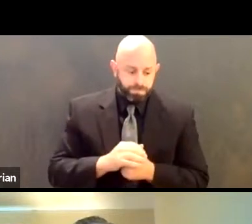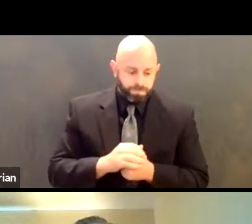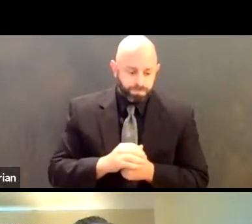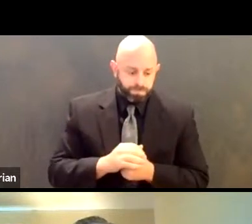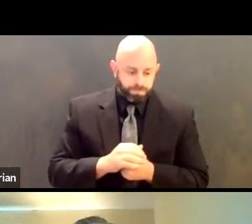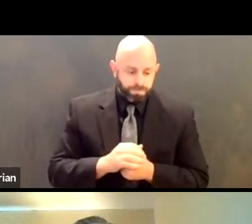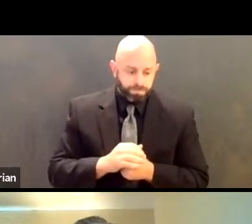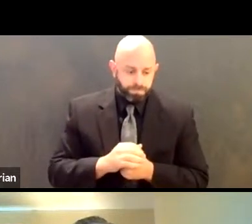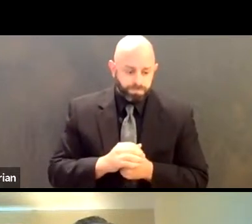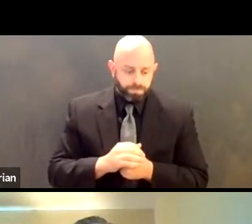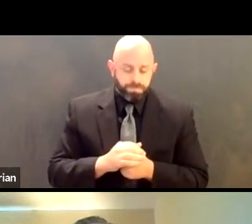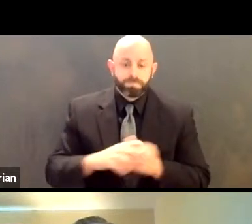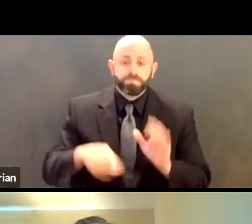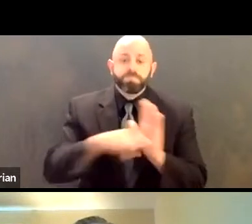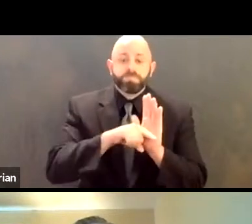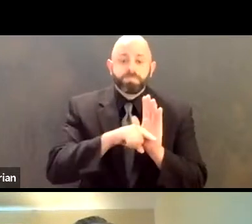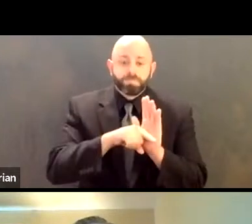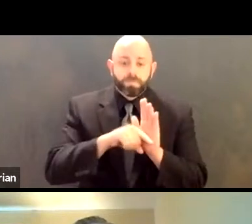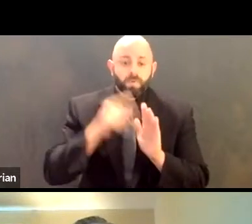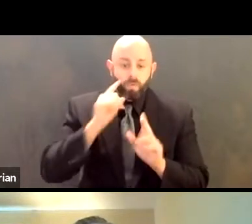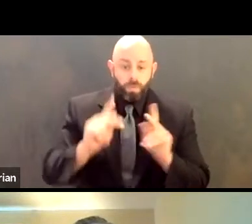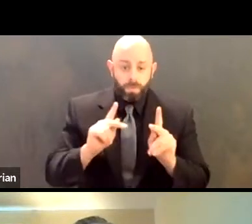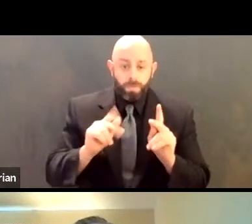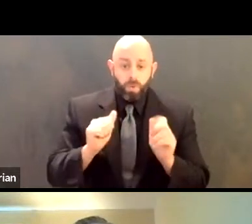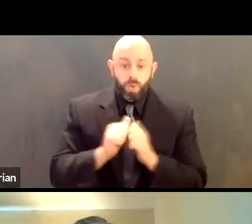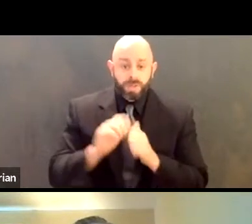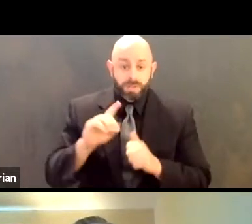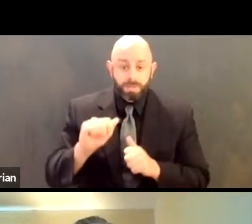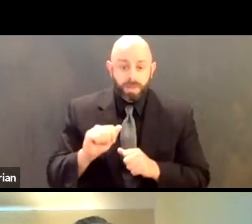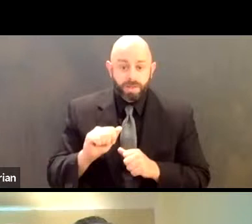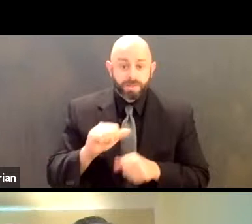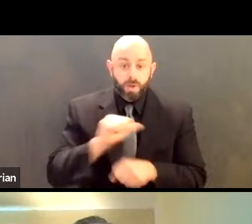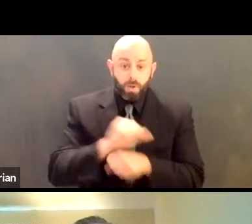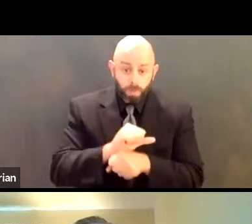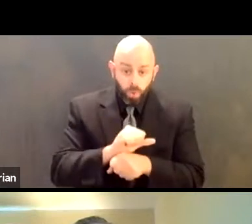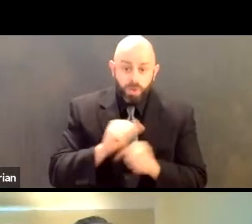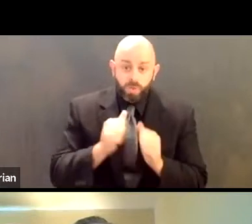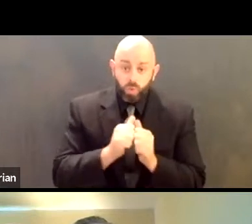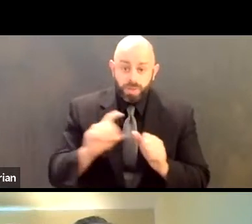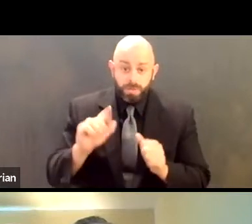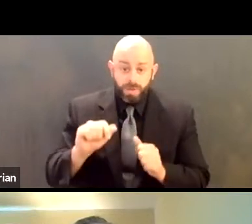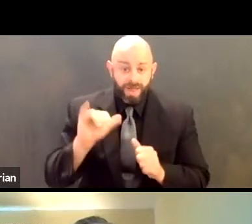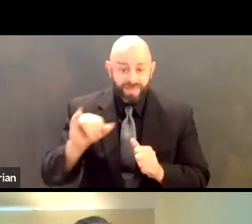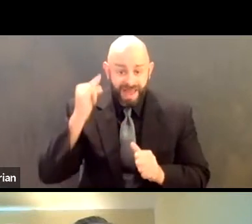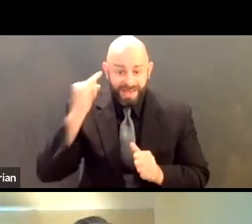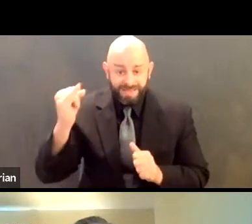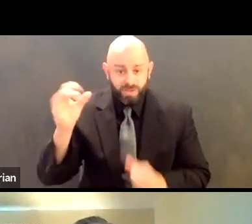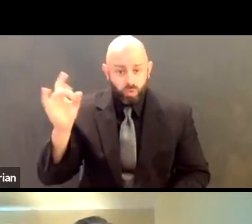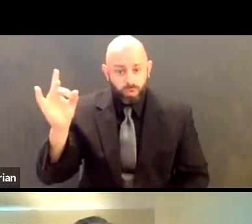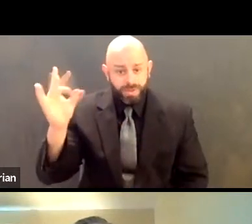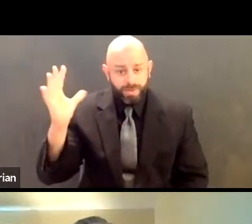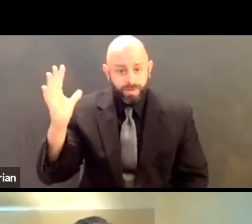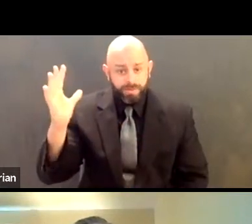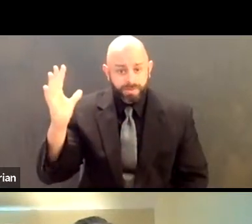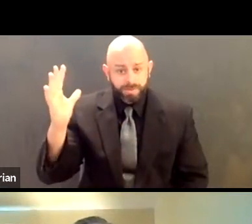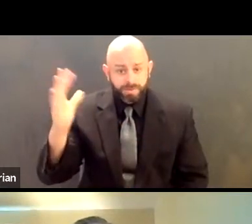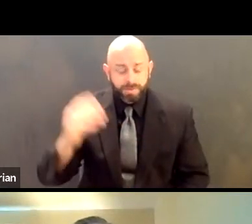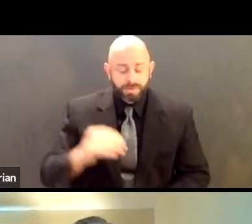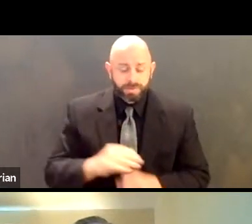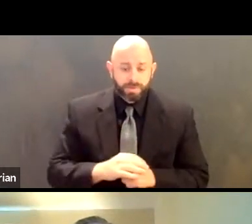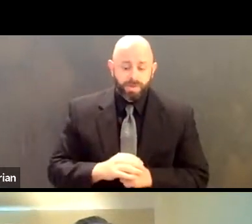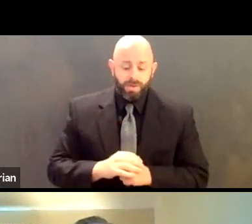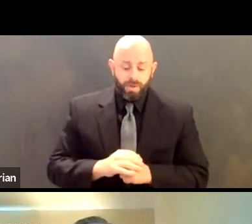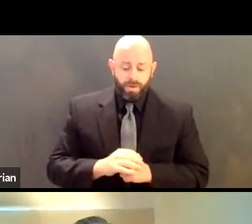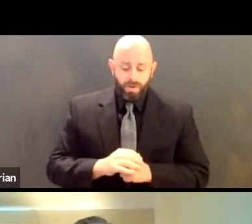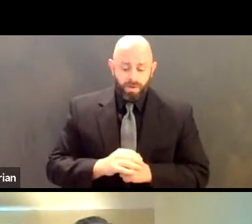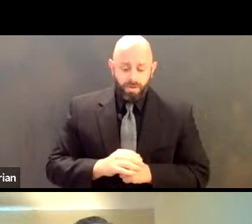disadvantageous to employees with disabilities is ridiculous. And the very broad concept